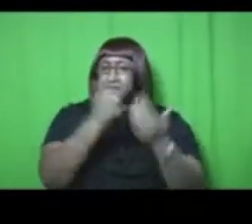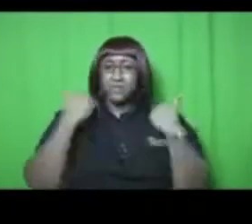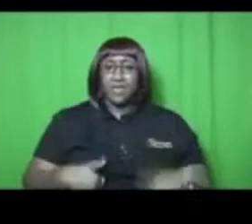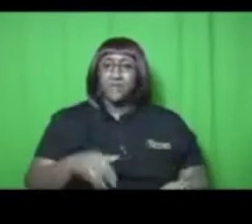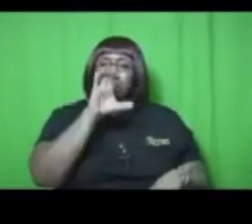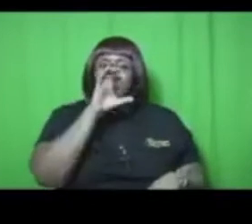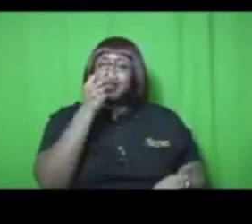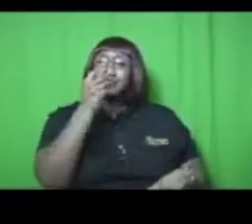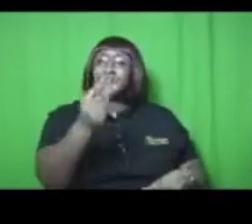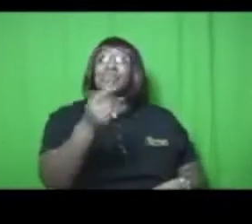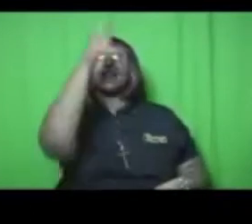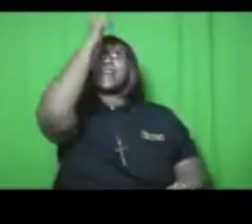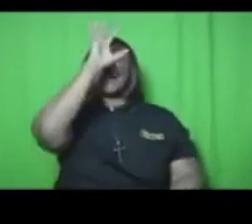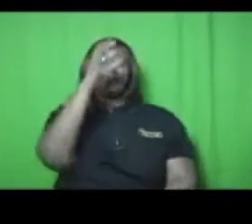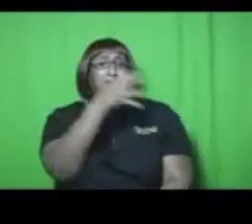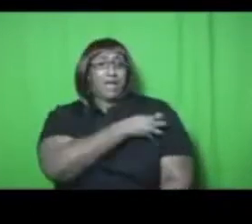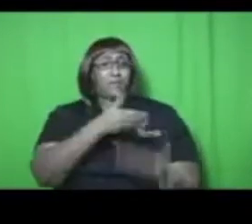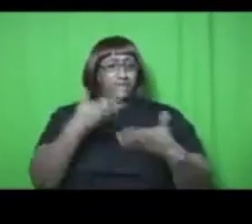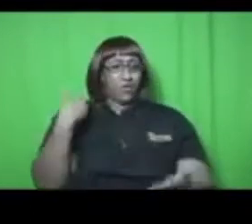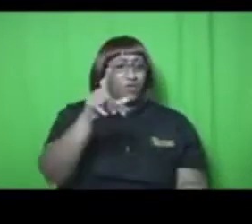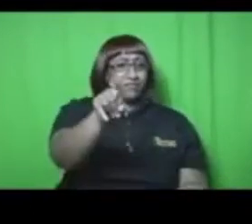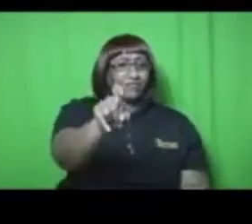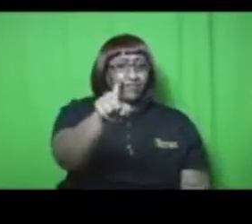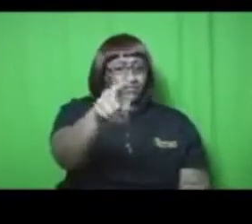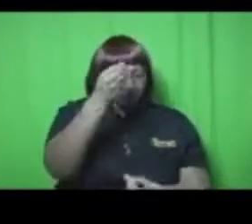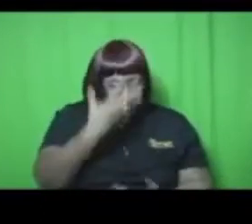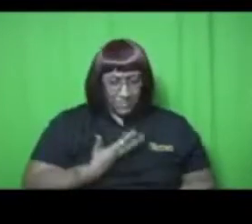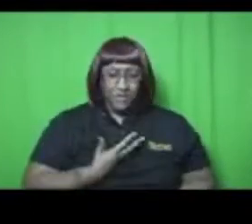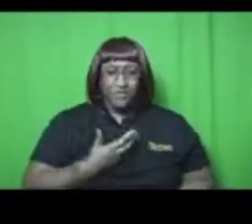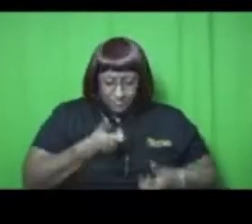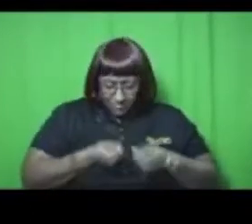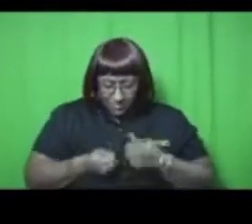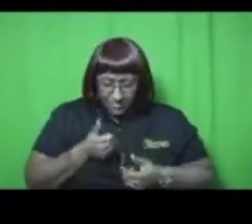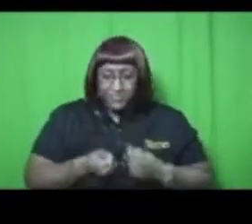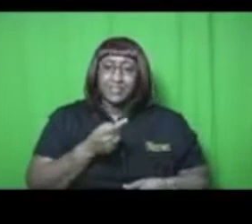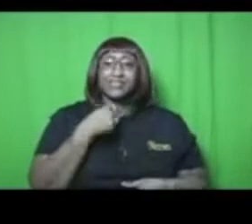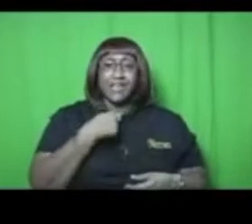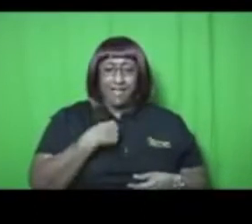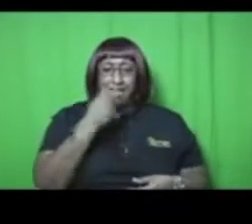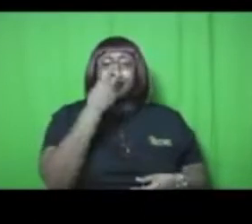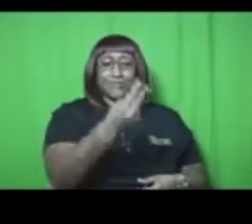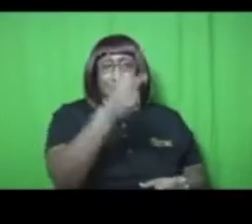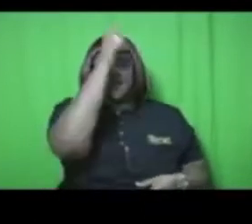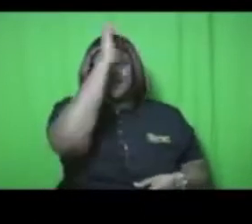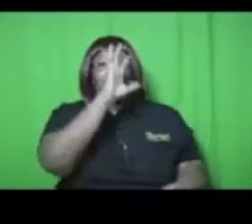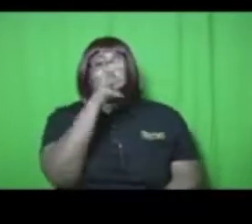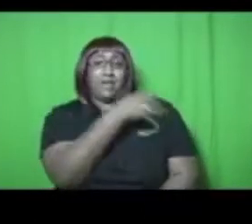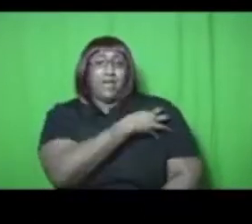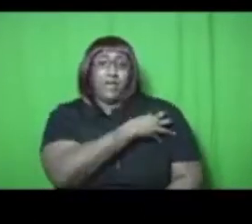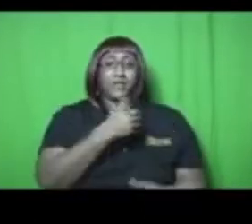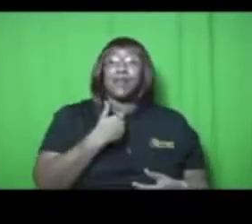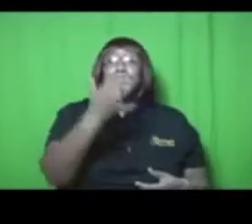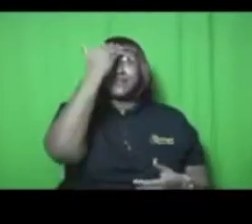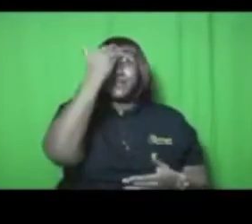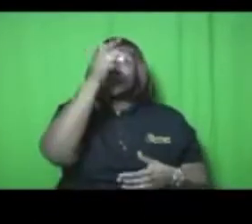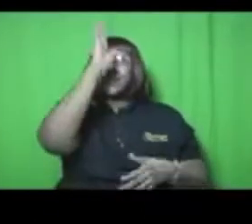seen the power of God? I want to know. You can chime in right now. Tell God something. Say, I've seen his power. I know what God